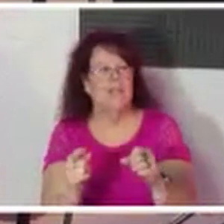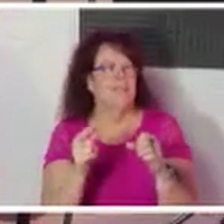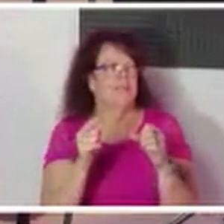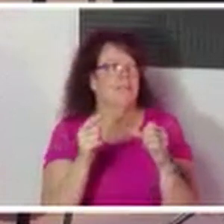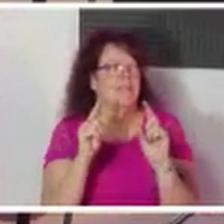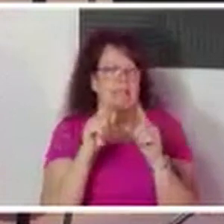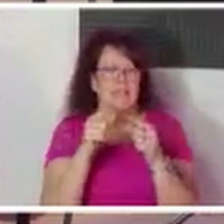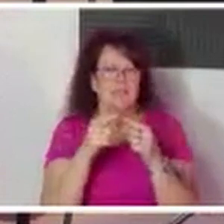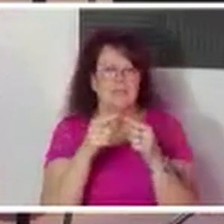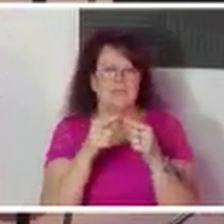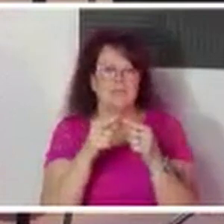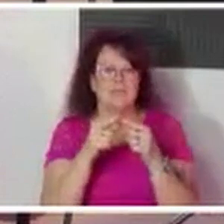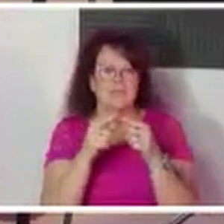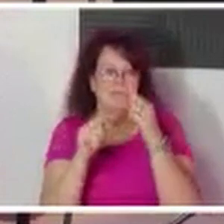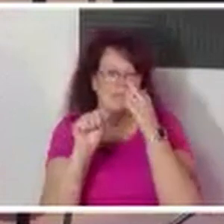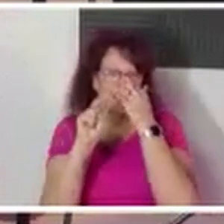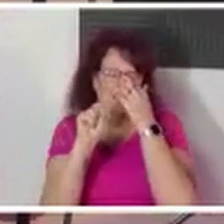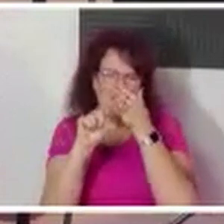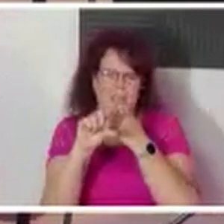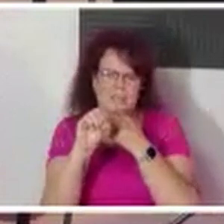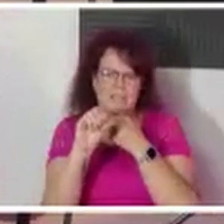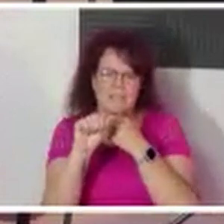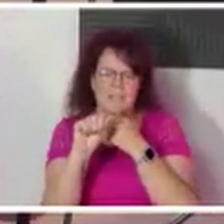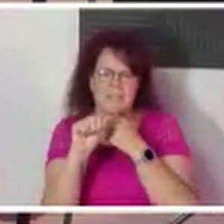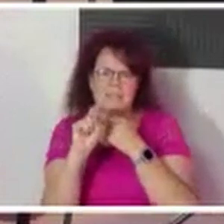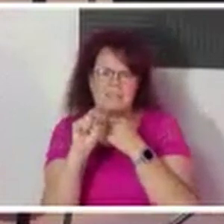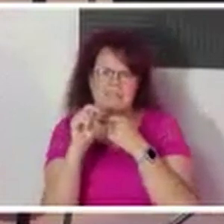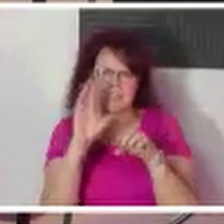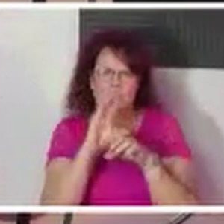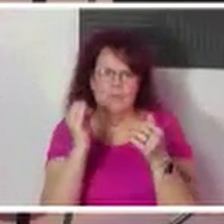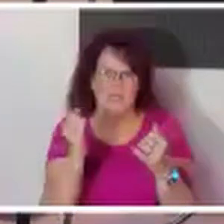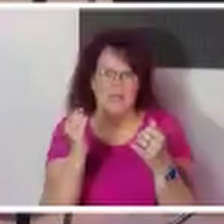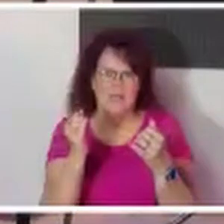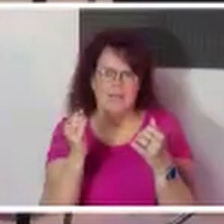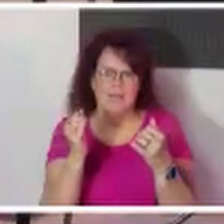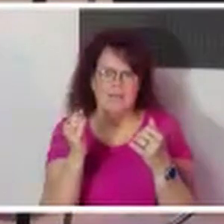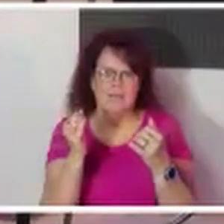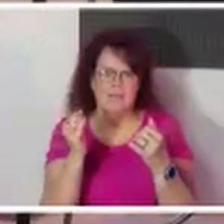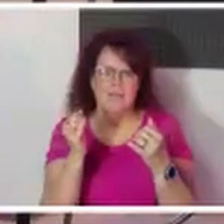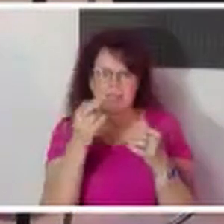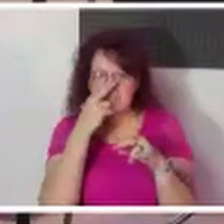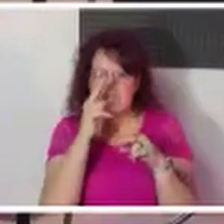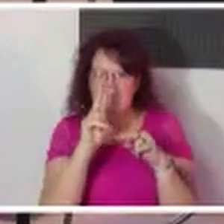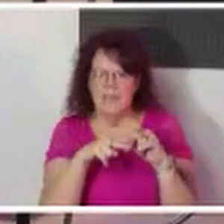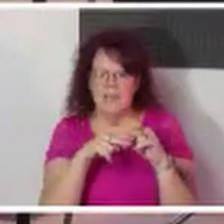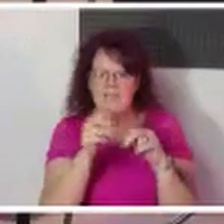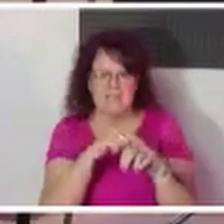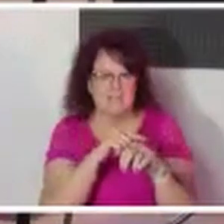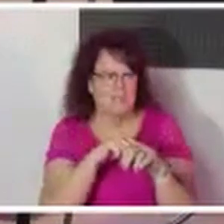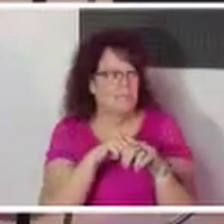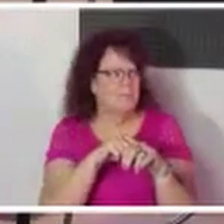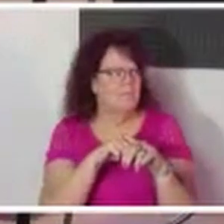I go to an Anglican church right now, which is new for me. The liturgical stuff is a fun time.